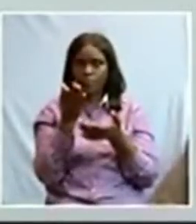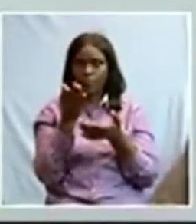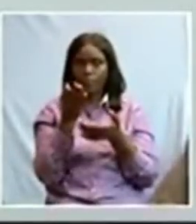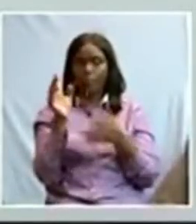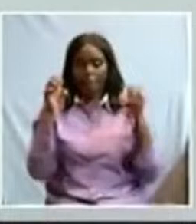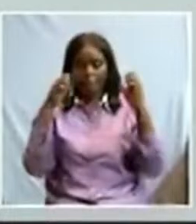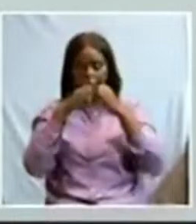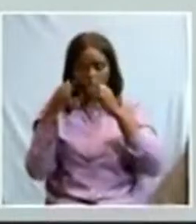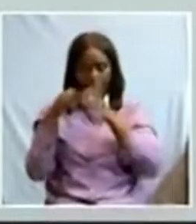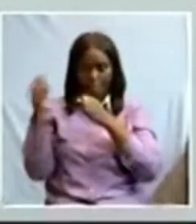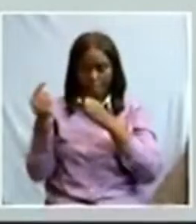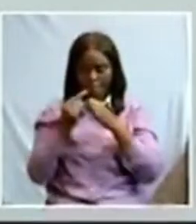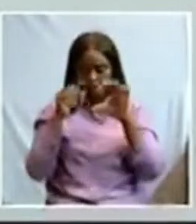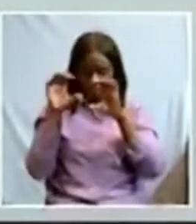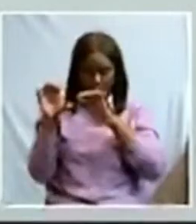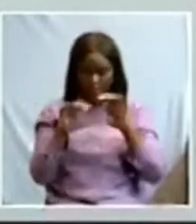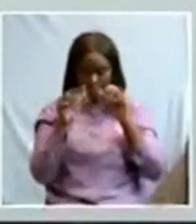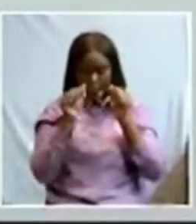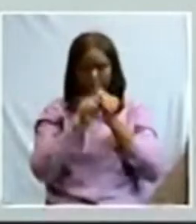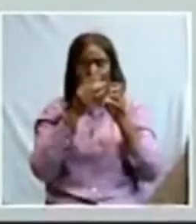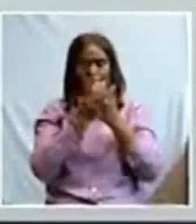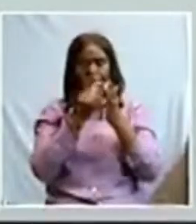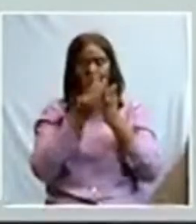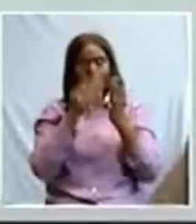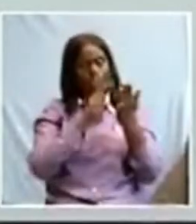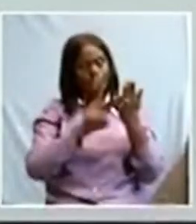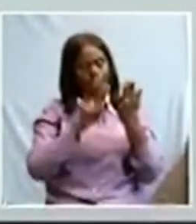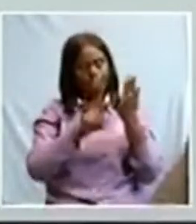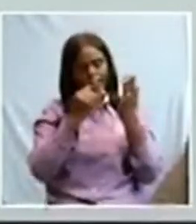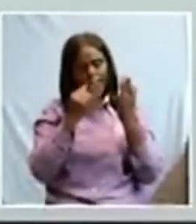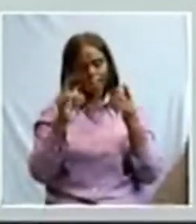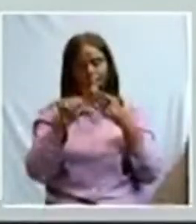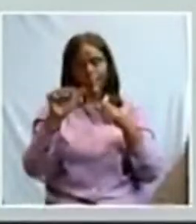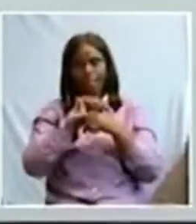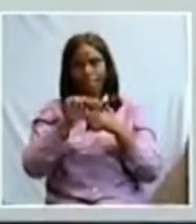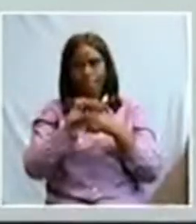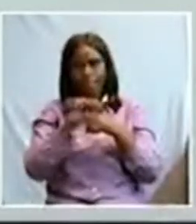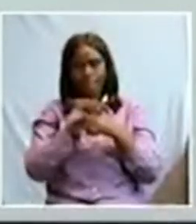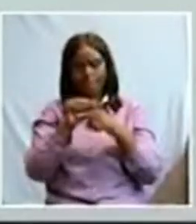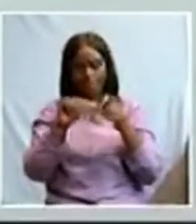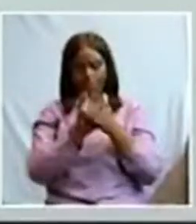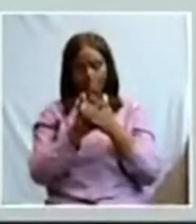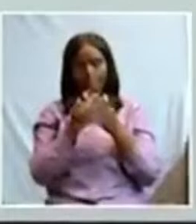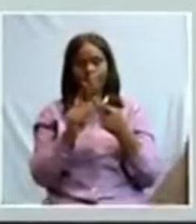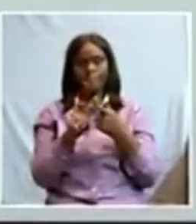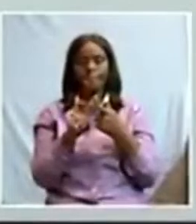The bank will come and do with the financial literacy issues to train them how to